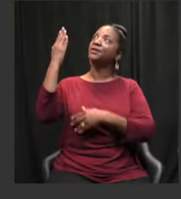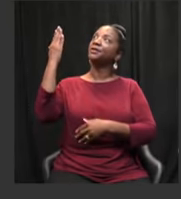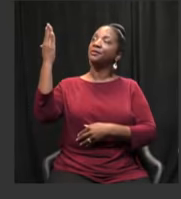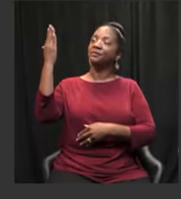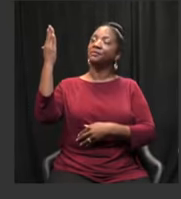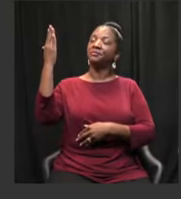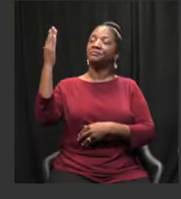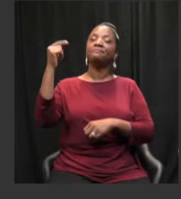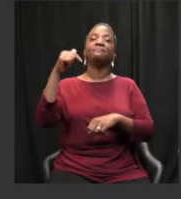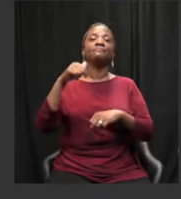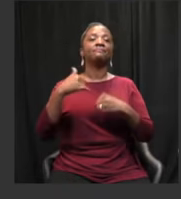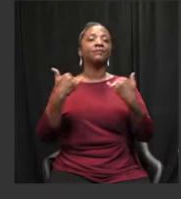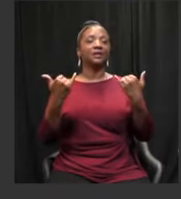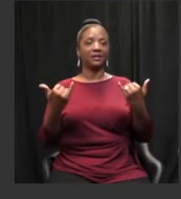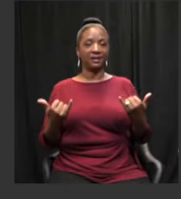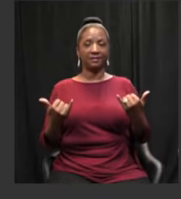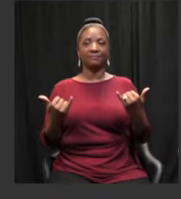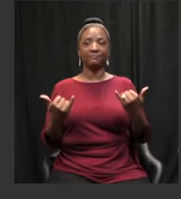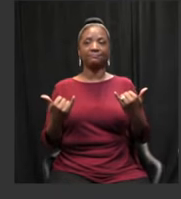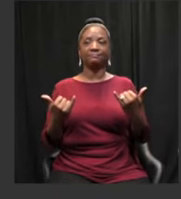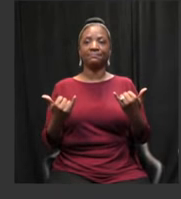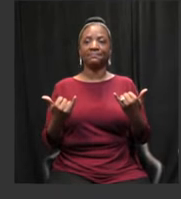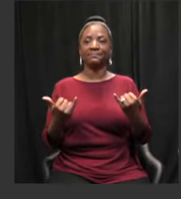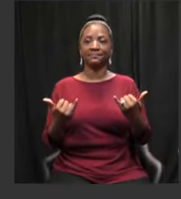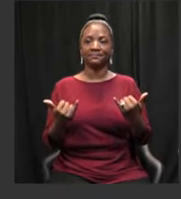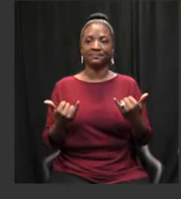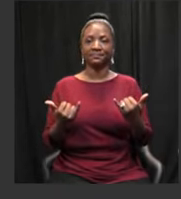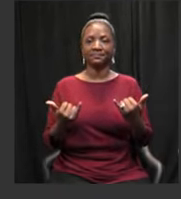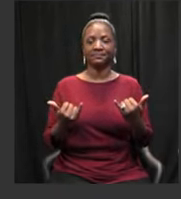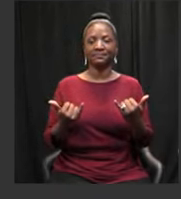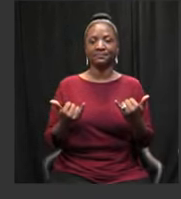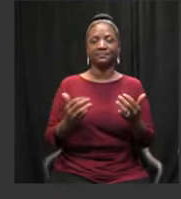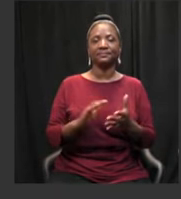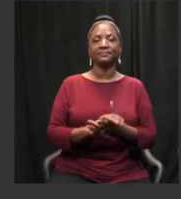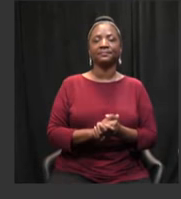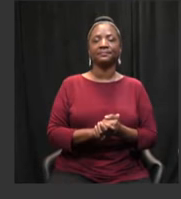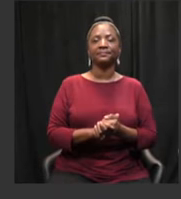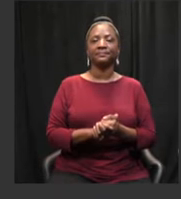this very moment. Even in this very moment.